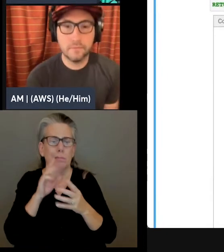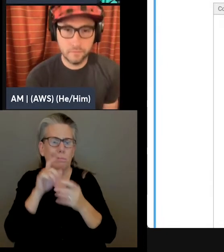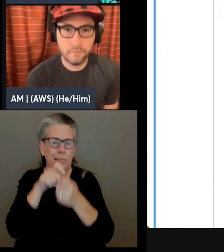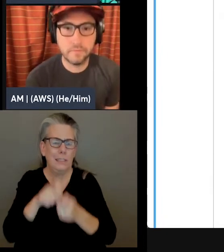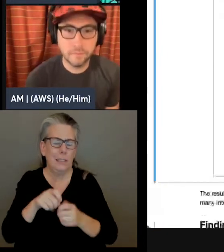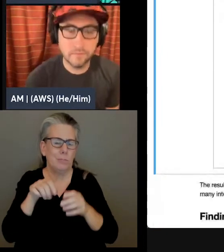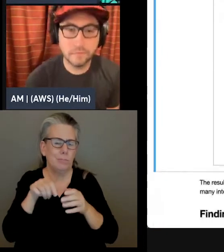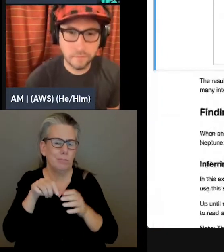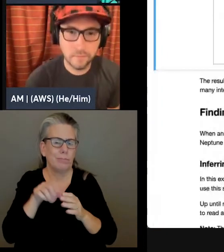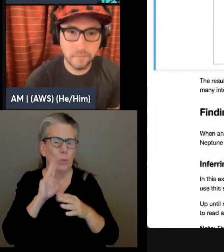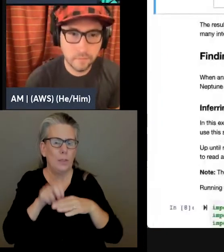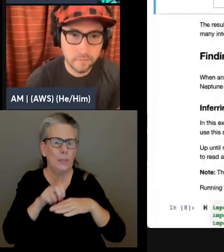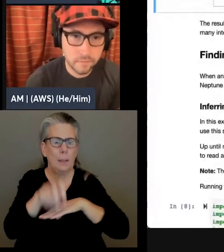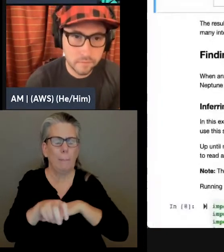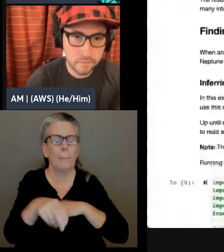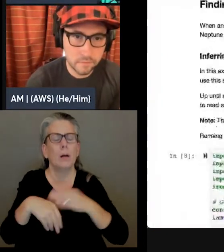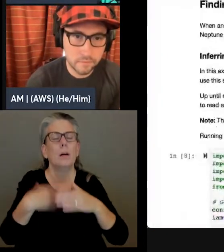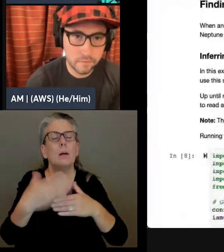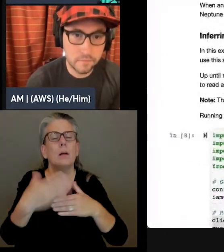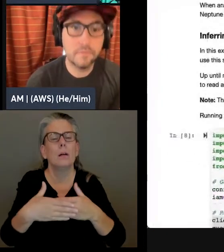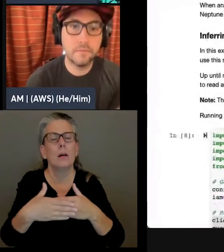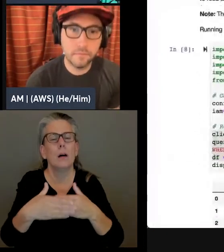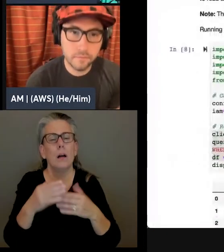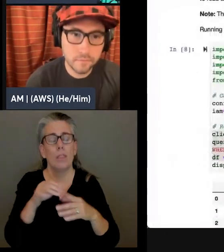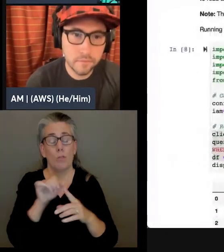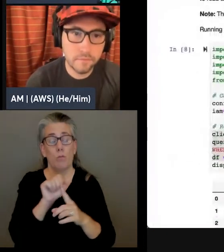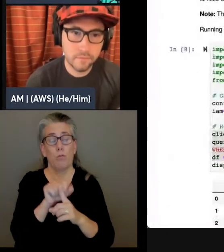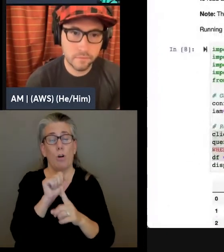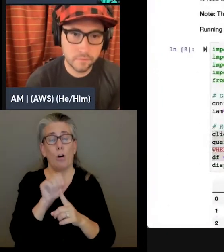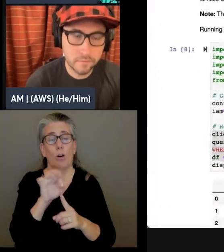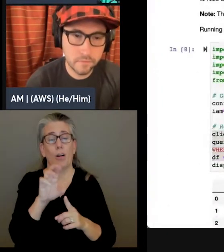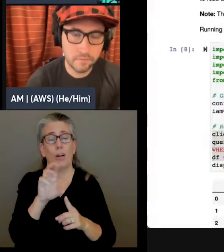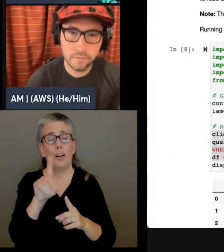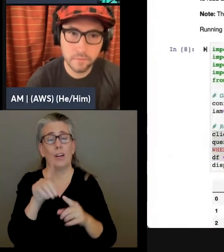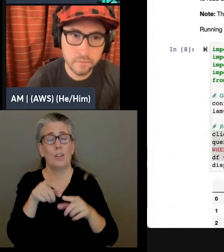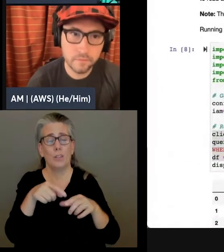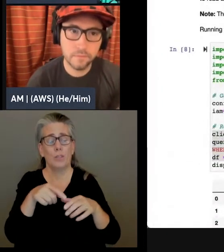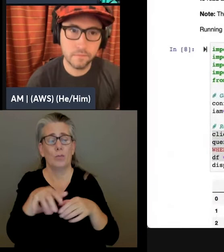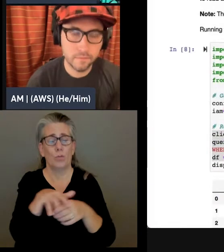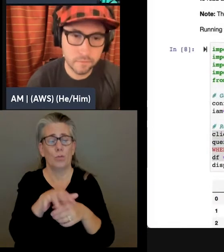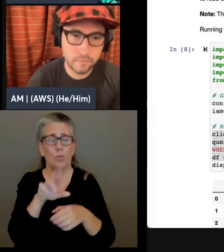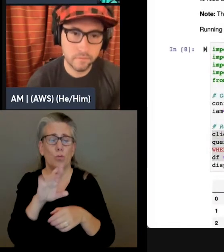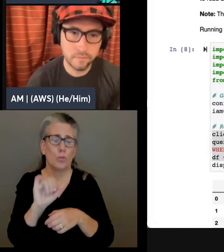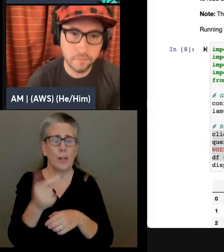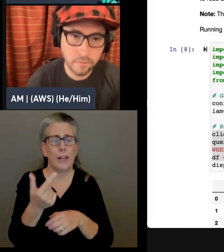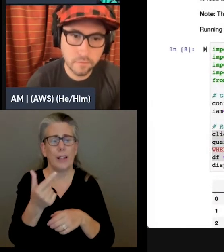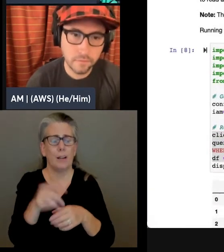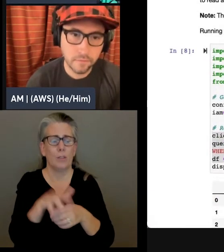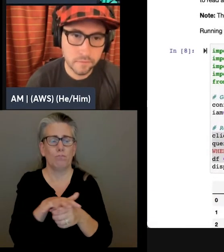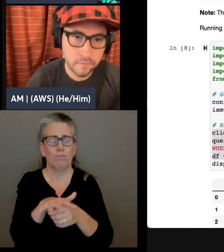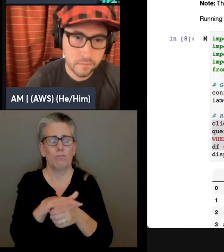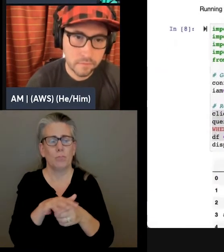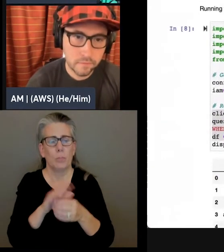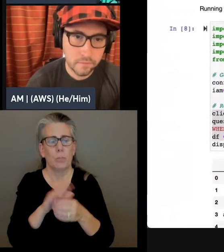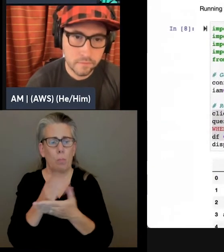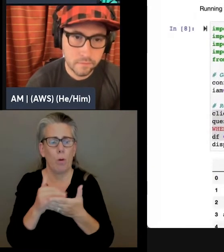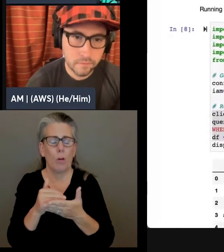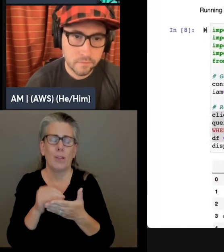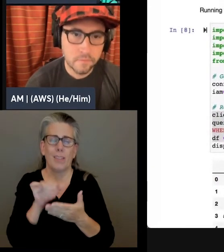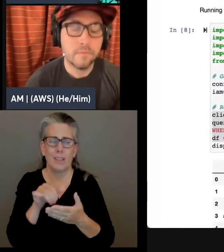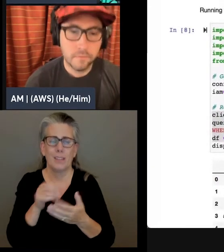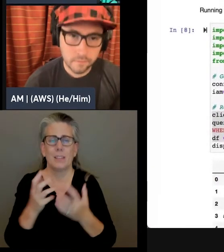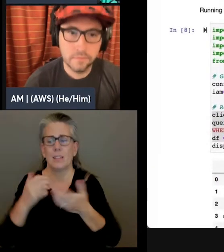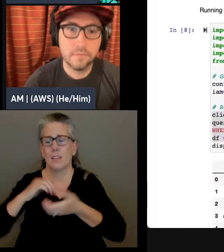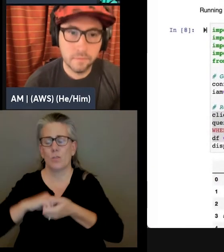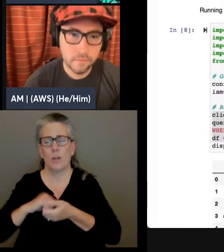which is really the fraud ring aspect of it. And this is really kind of the new part here, which is this integration we have with Pandas data